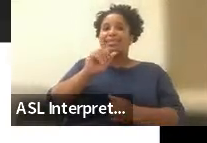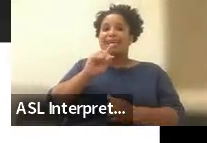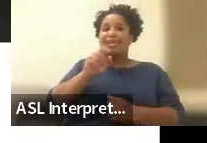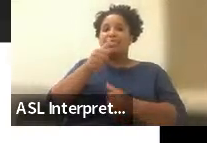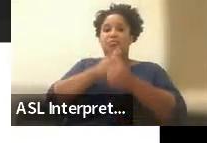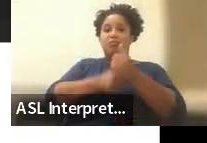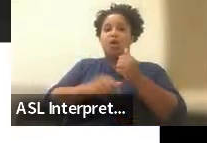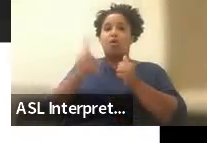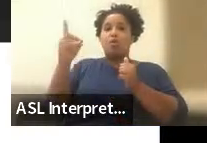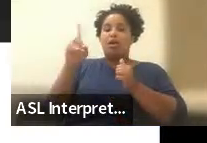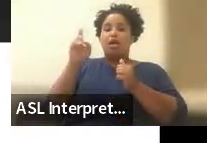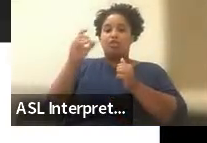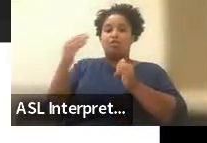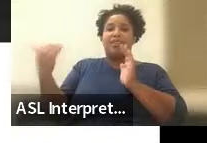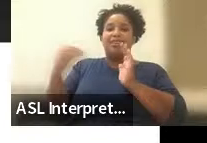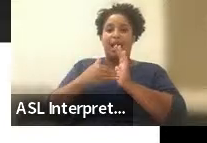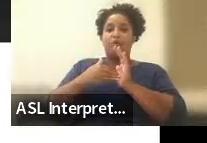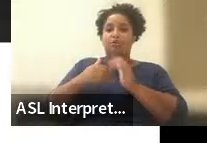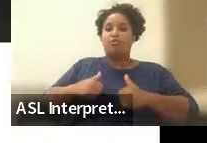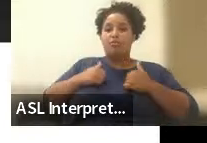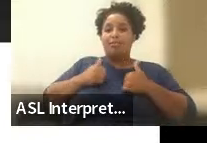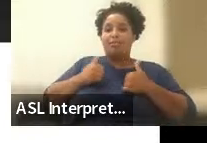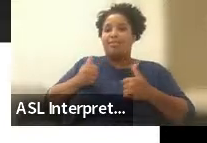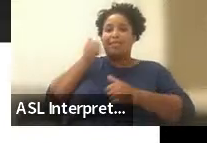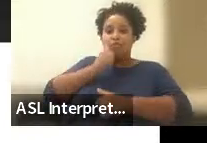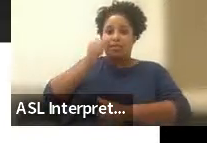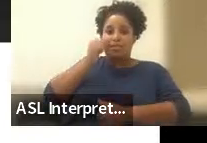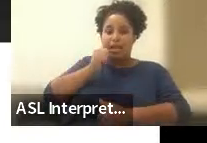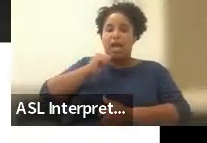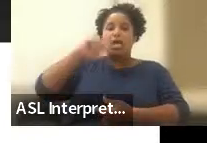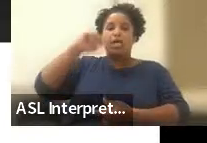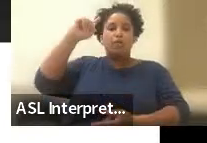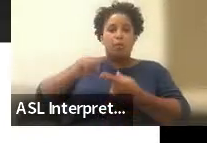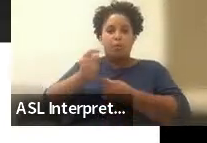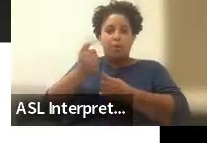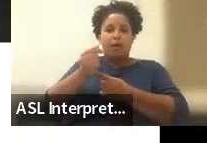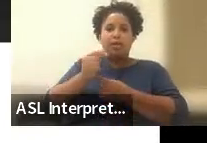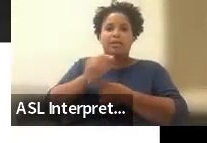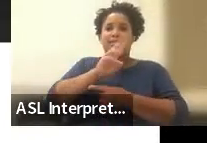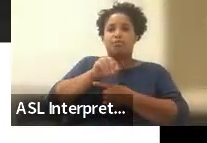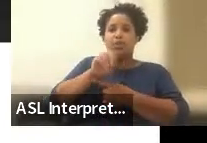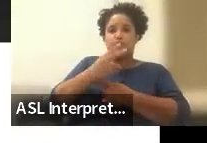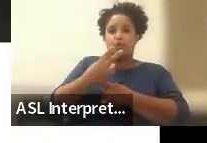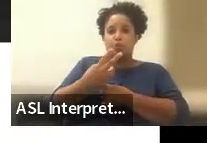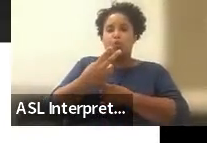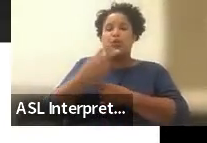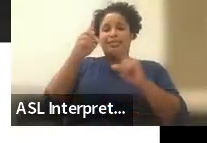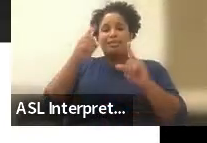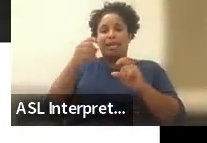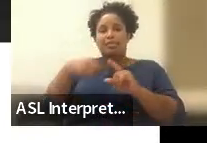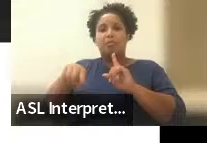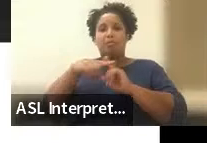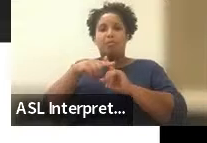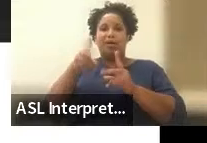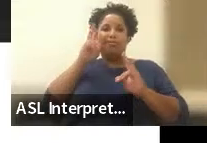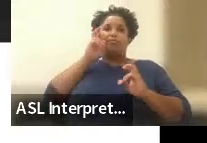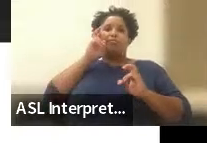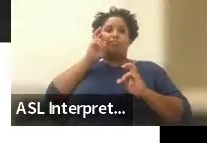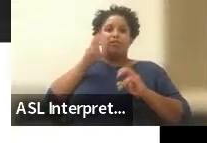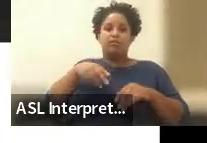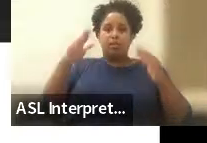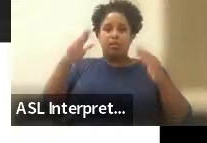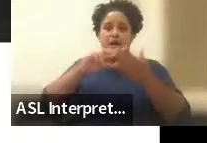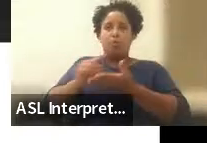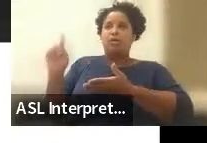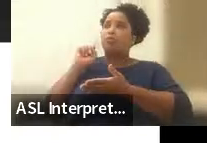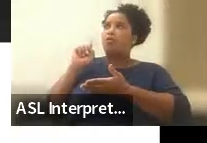day. So that has continued to come down just a little bit. 6.2% test positivity. I think a week ago we